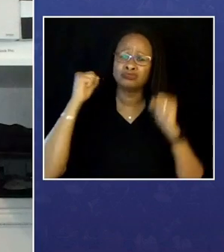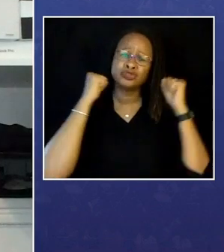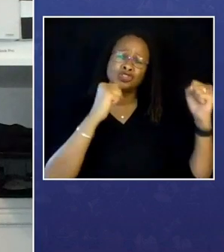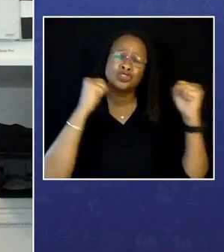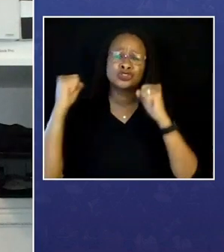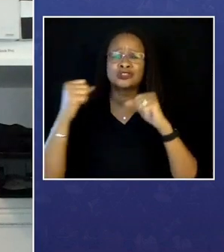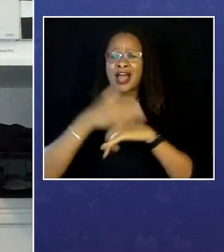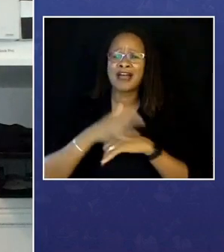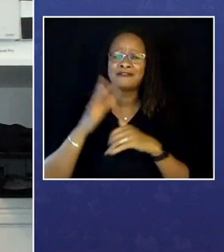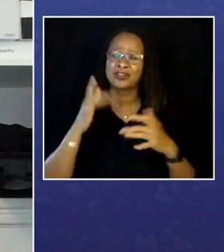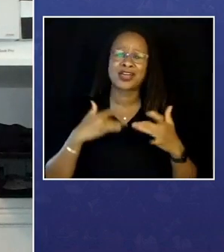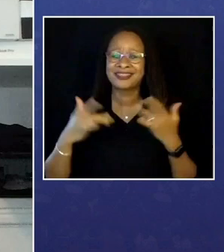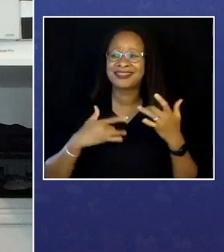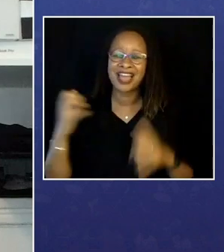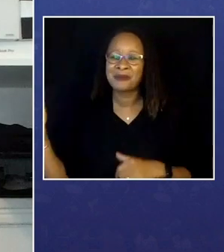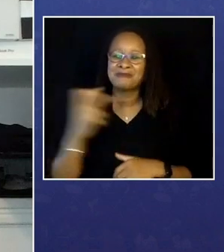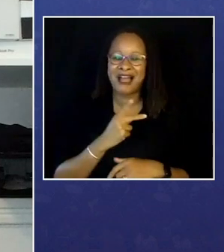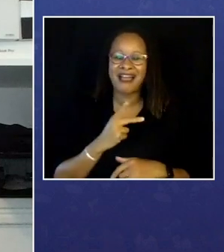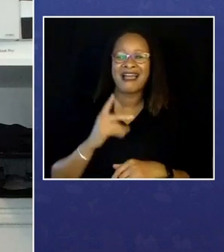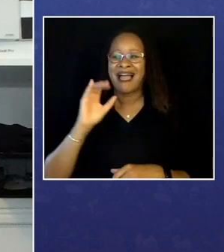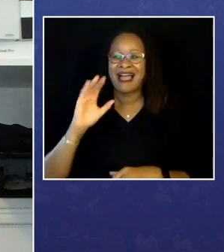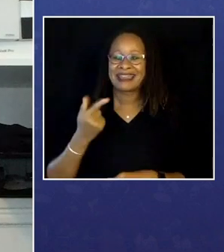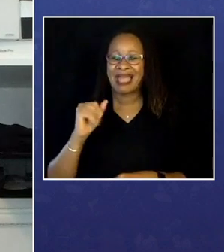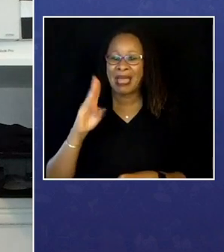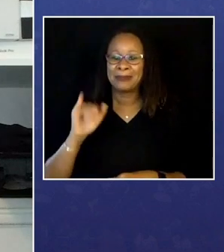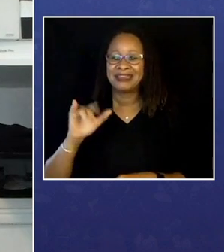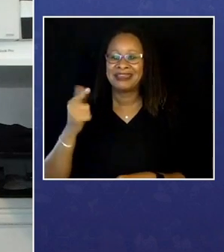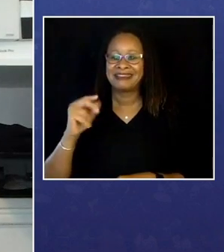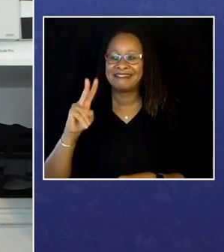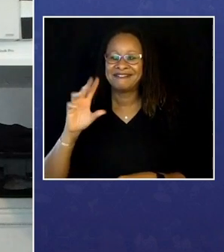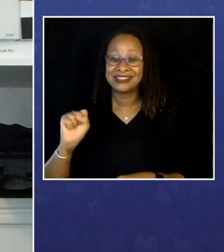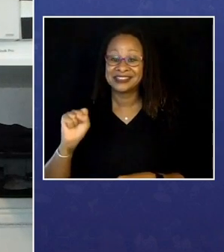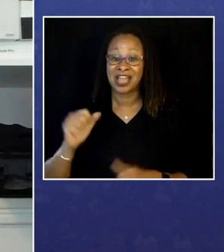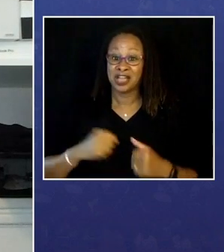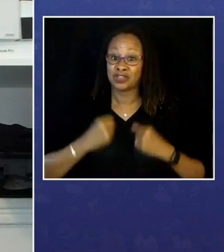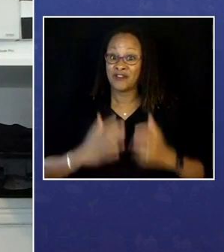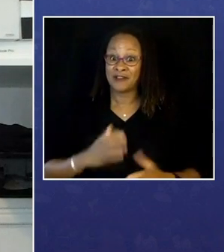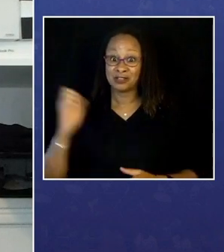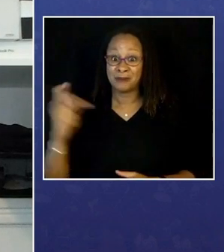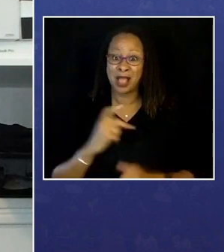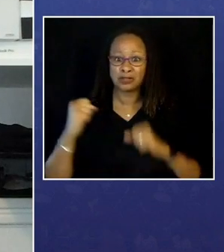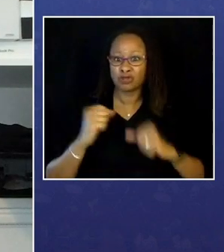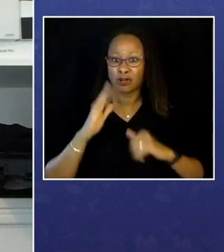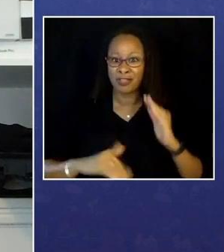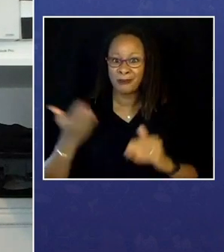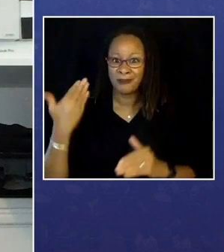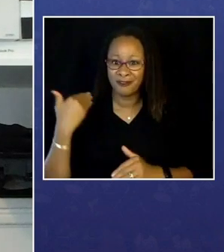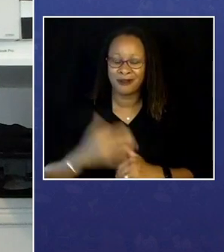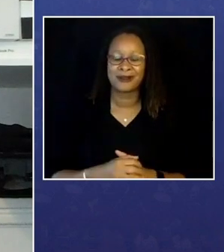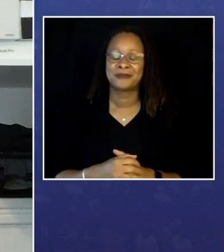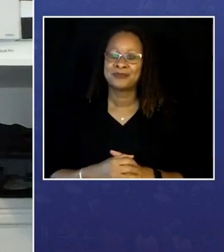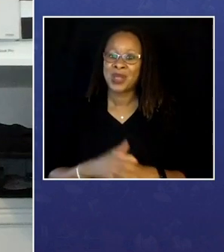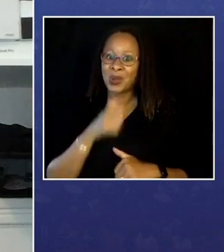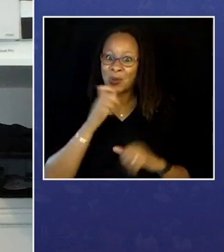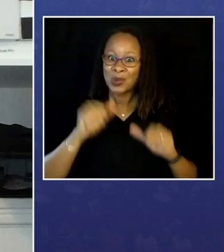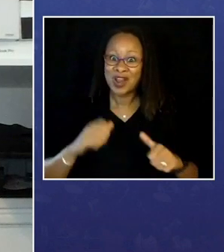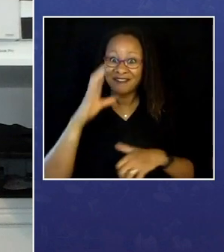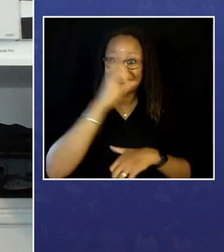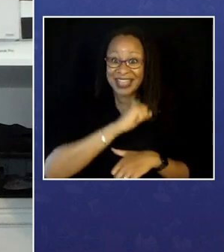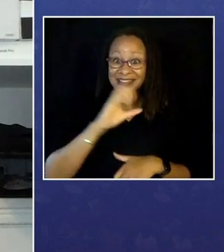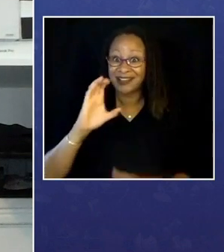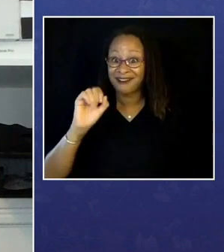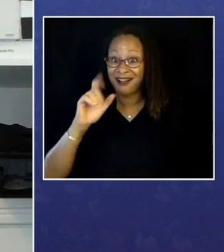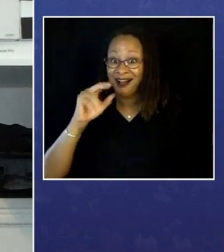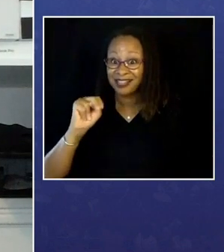after the thrilling return of Gabby Giffords, a survivor who continues to come back stronger than ever. Who could have guessed